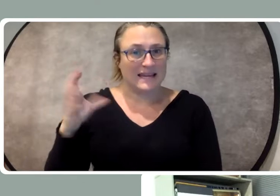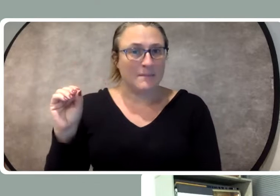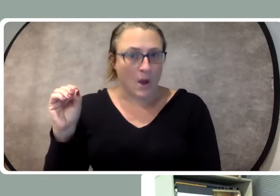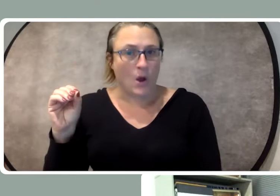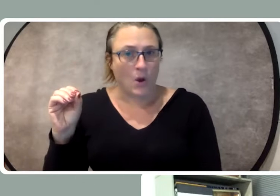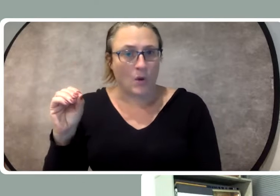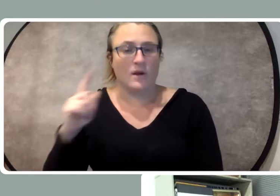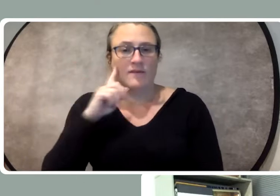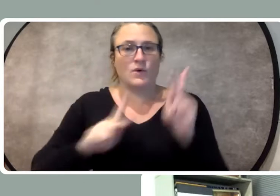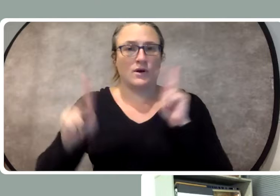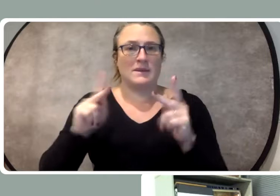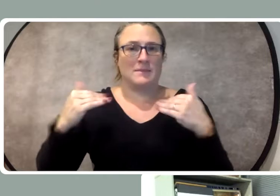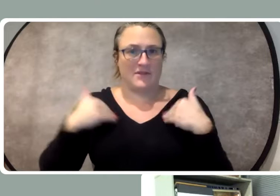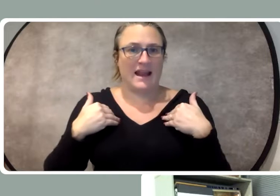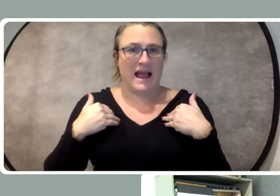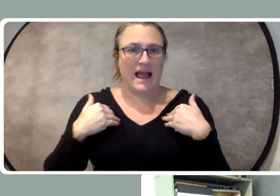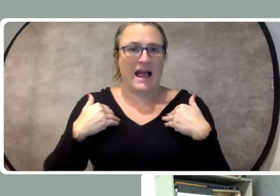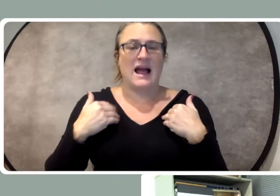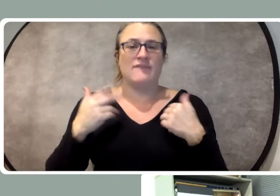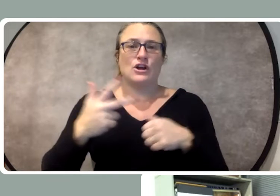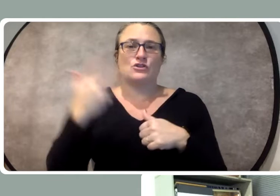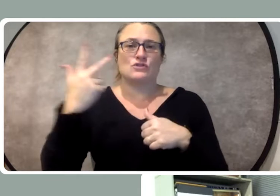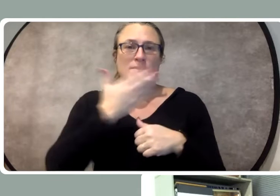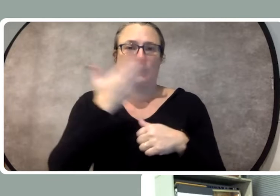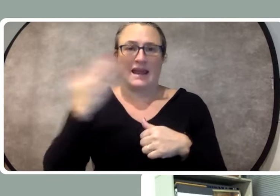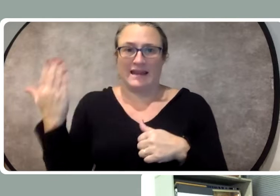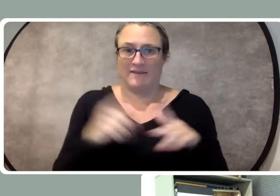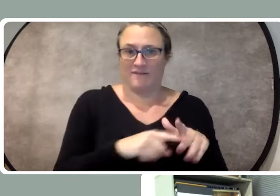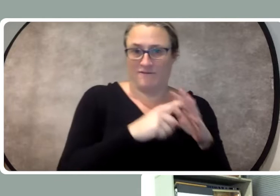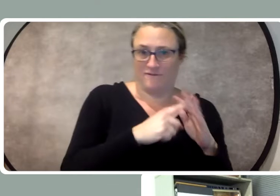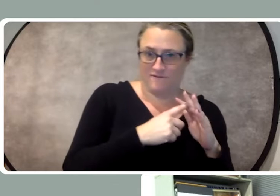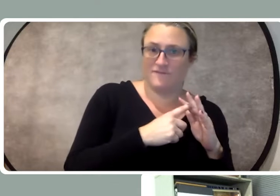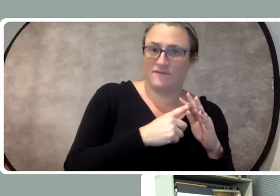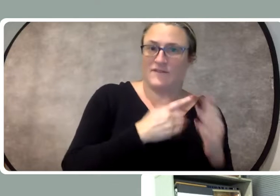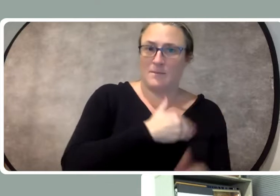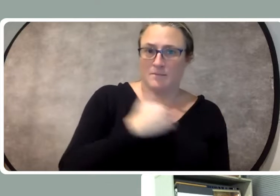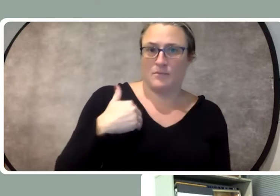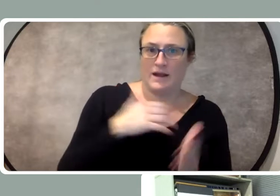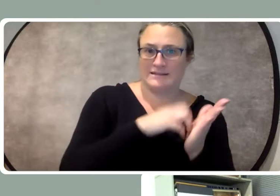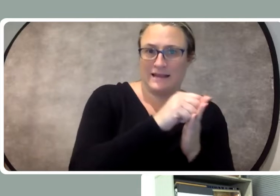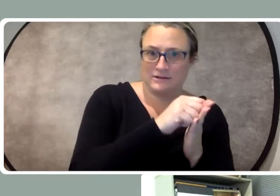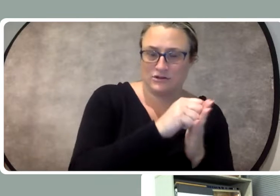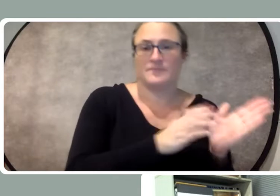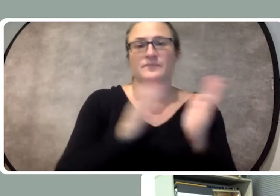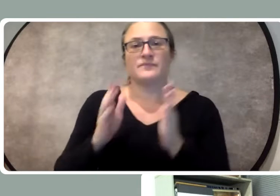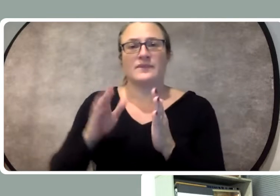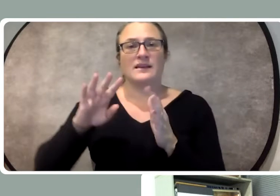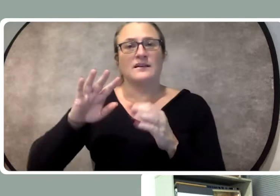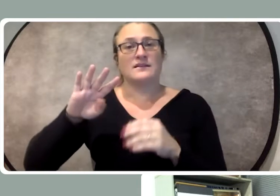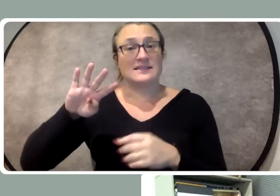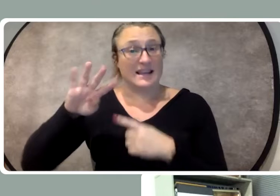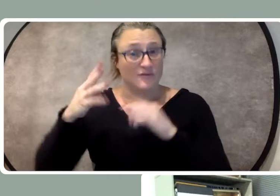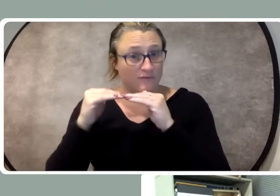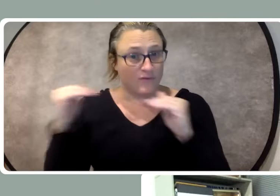triple negative breast cancer. And then for those patients who have stage 4 advanced or metastatic triple negative